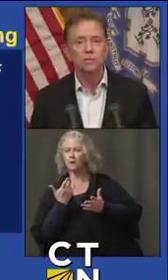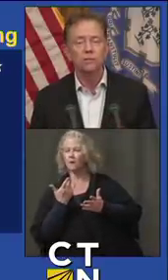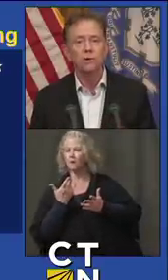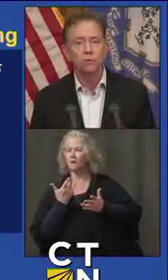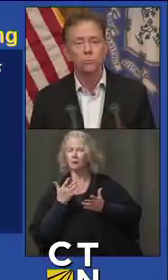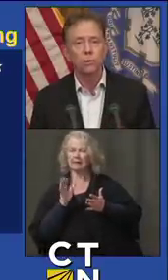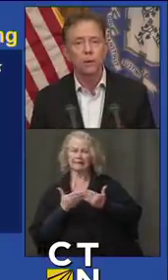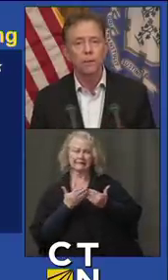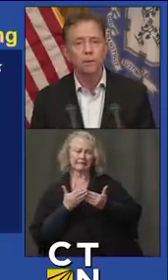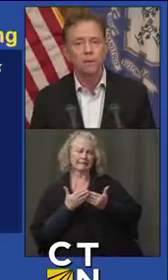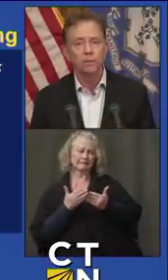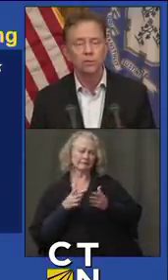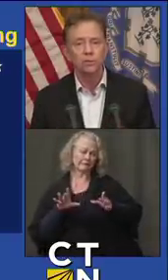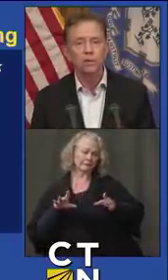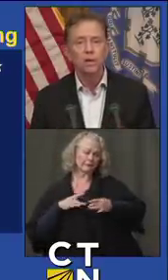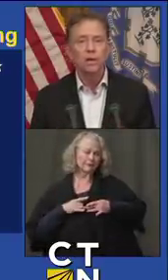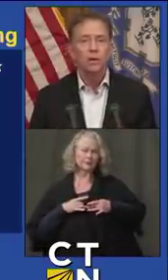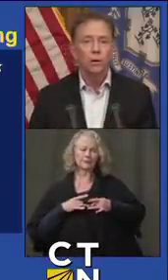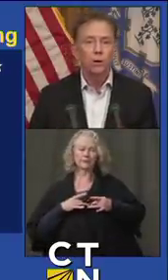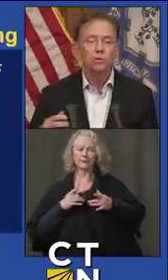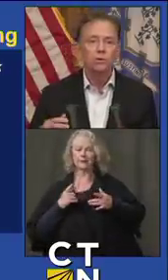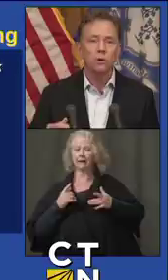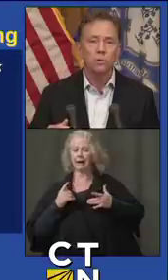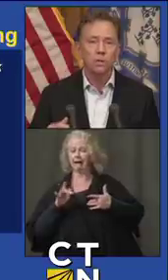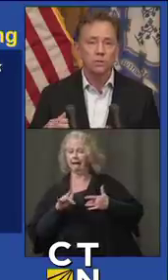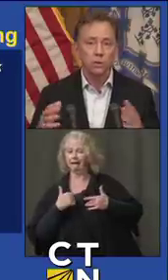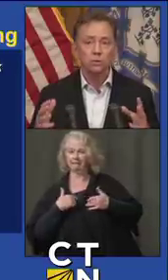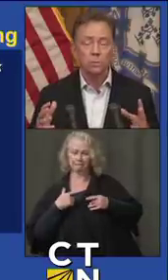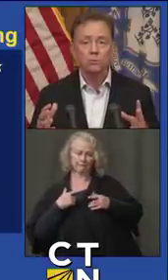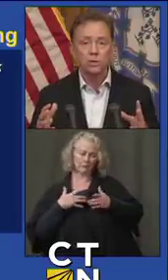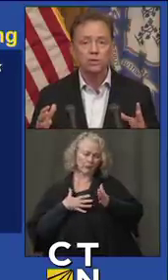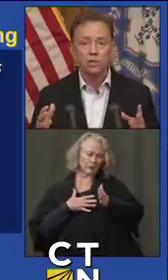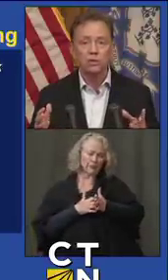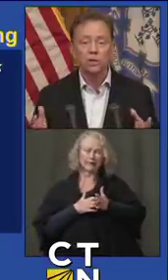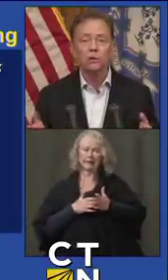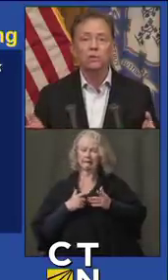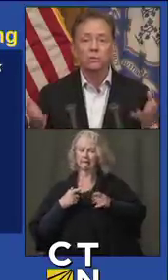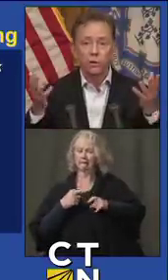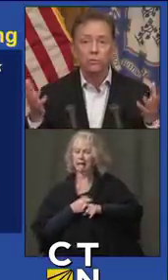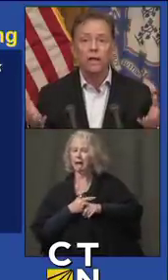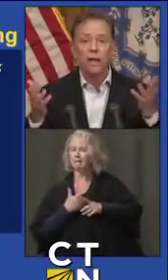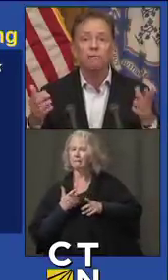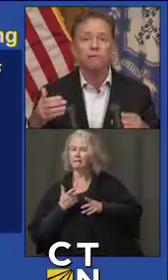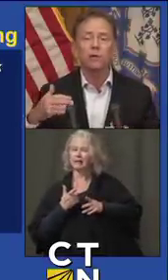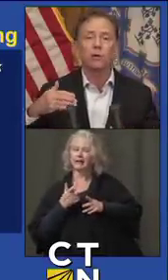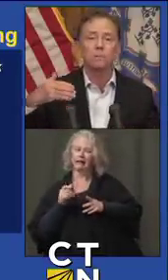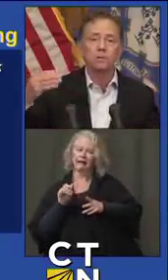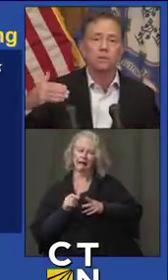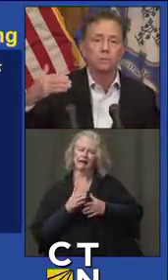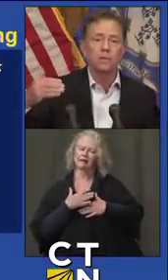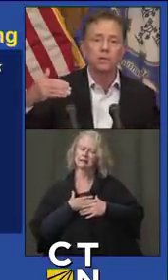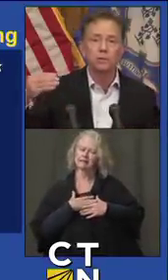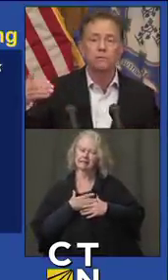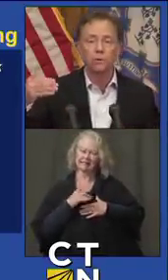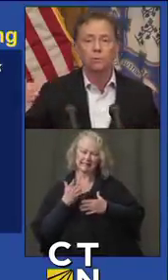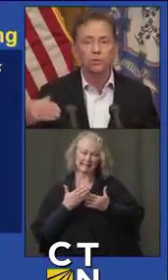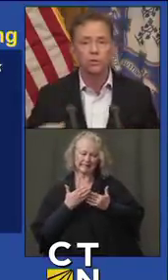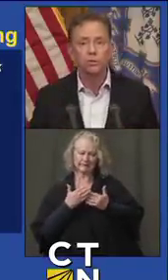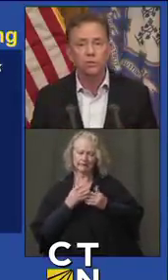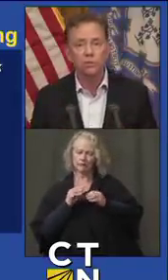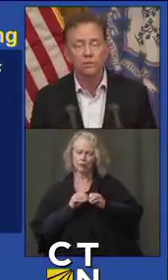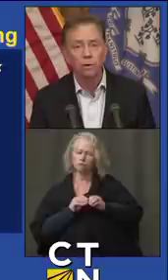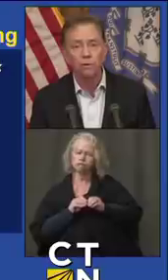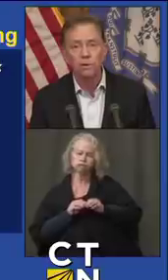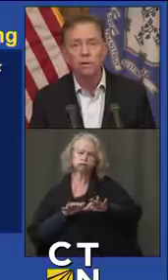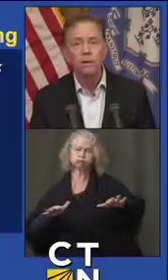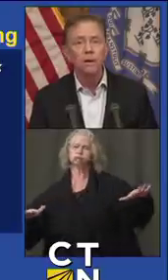in these vulnerable populations. And we also know that it's those most congested areas where you can have flare-ups and the potential for a